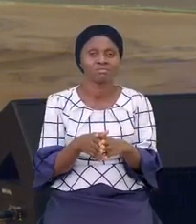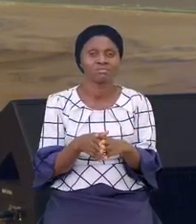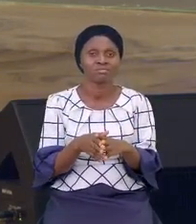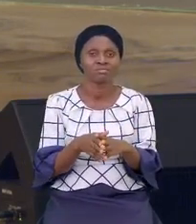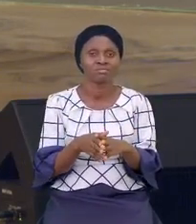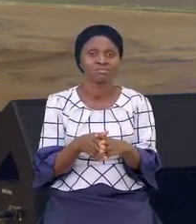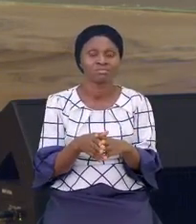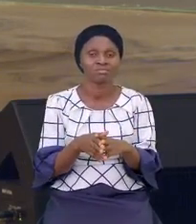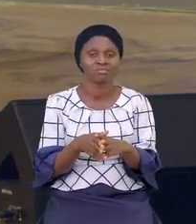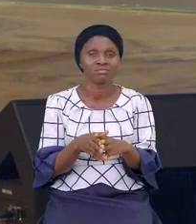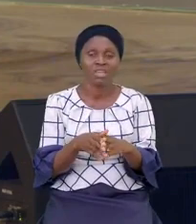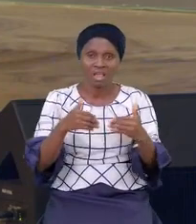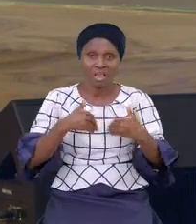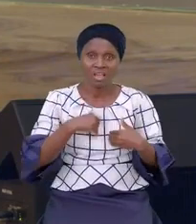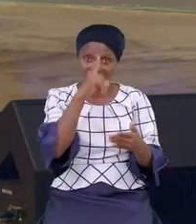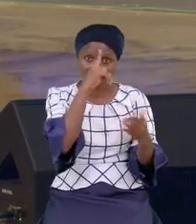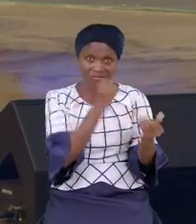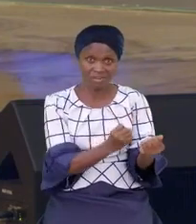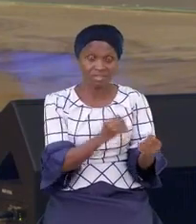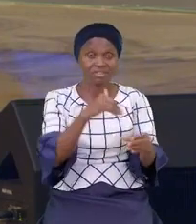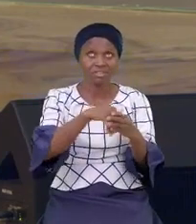Have faith in God.